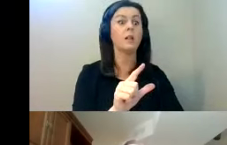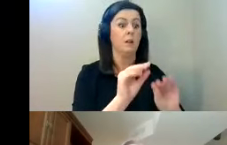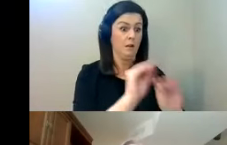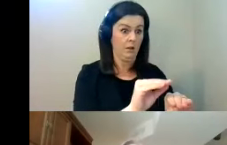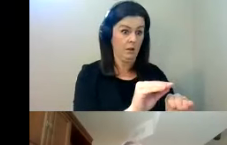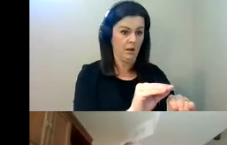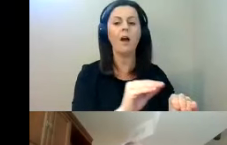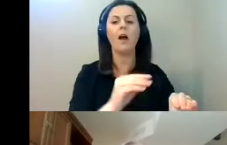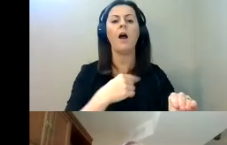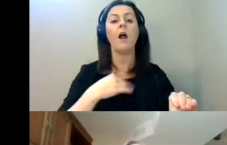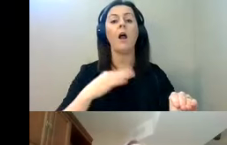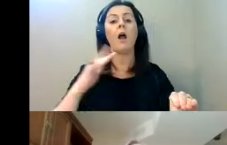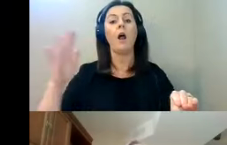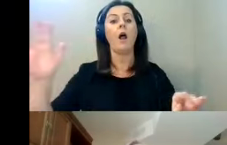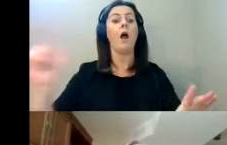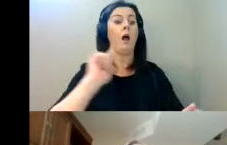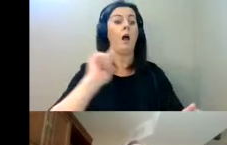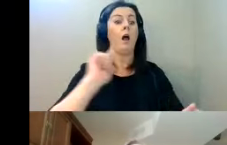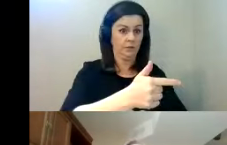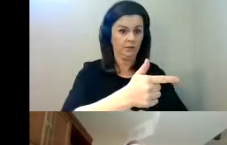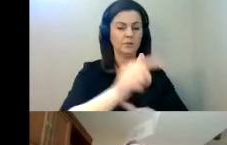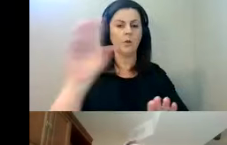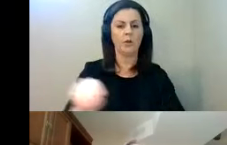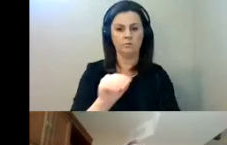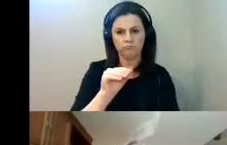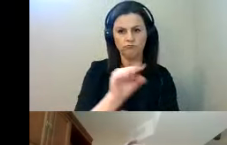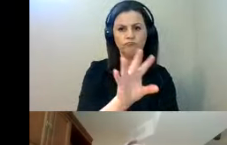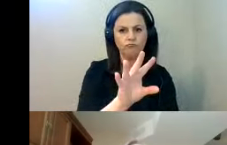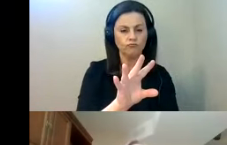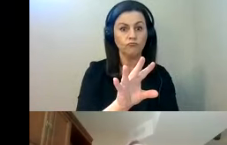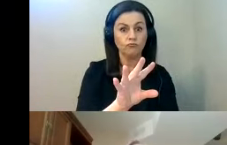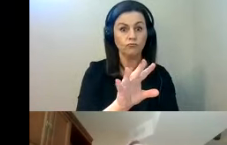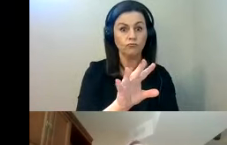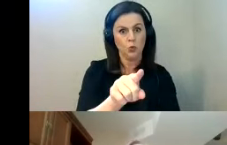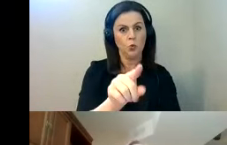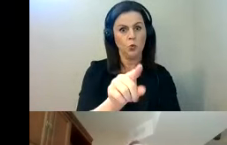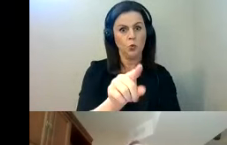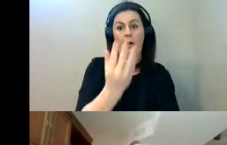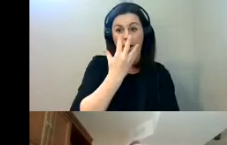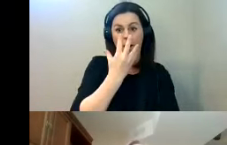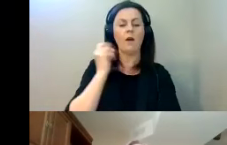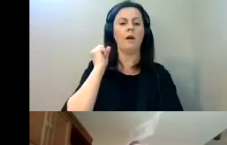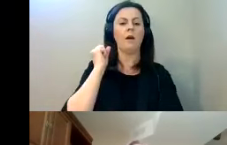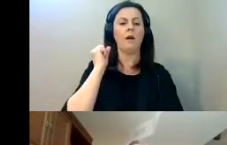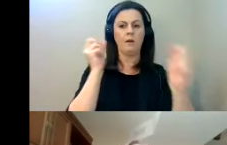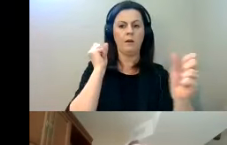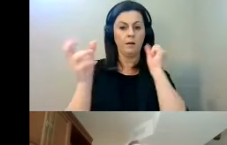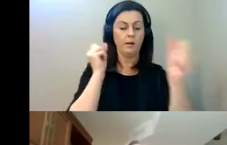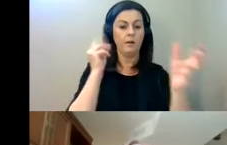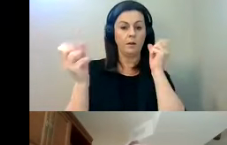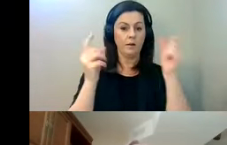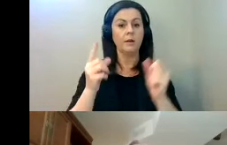presenter or a panelist. You will then be able to show your video, sign your question to the